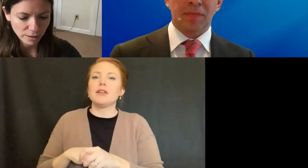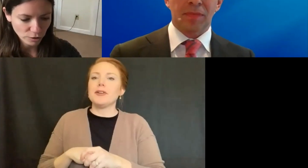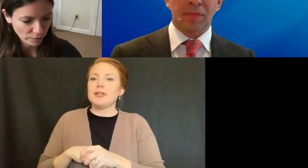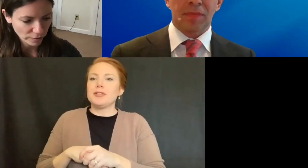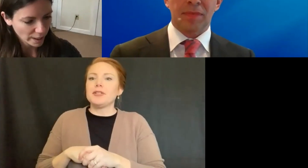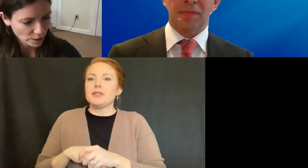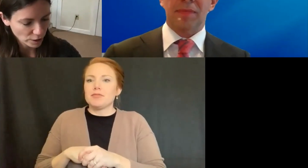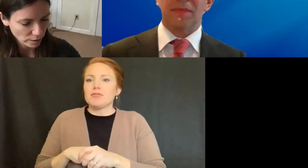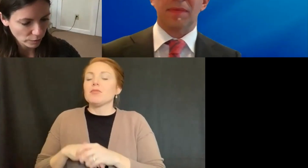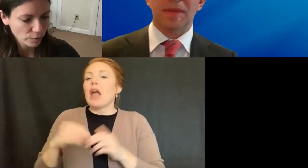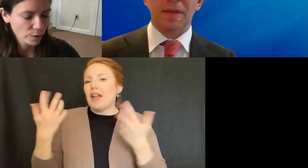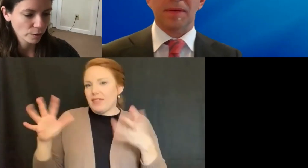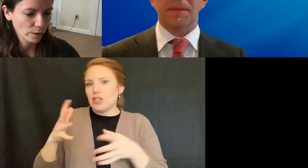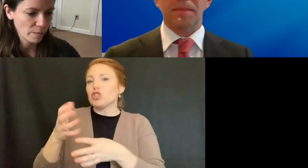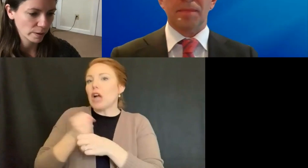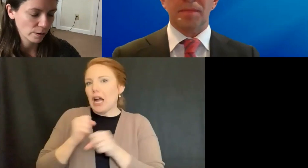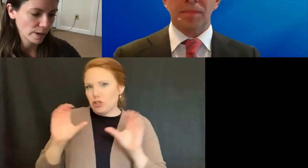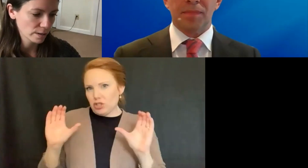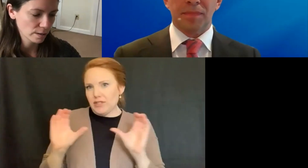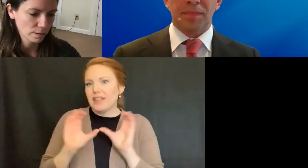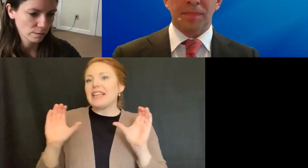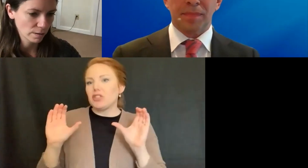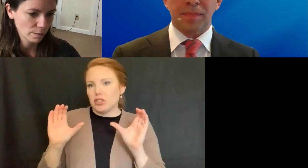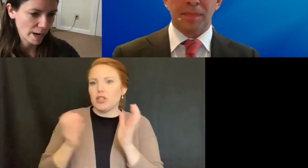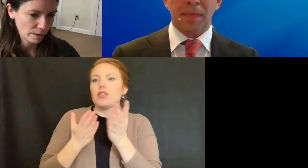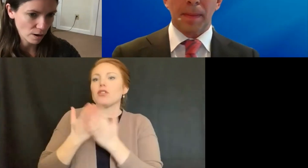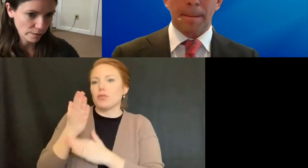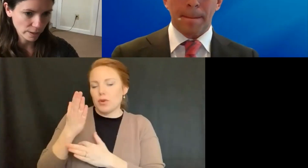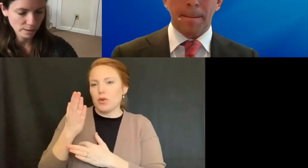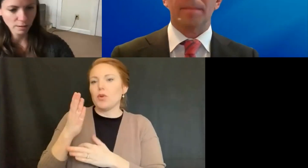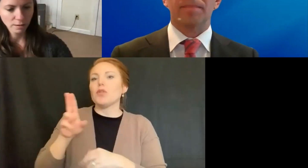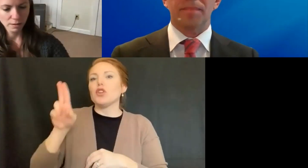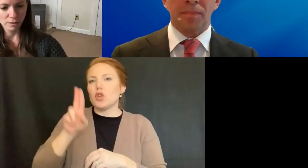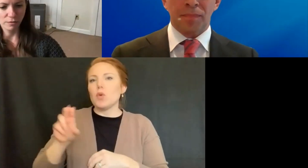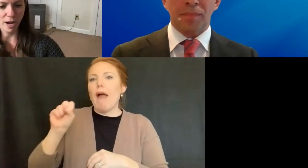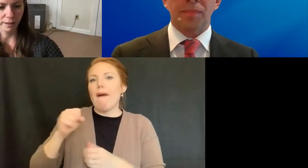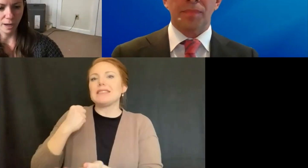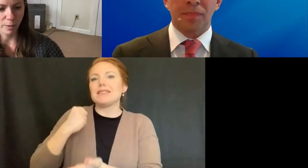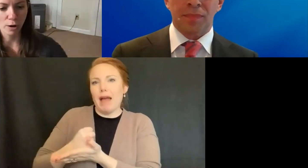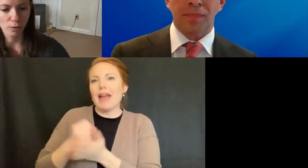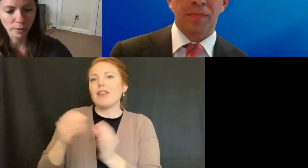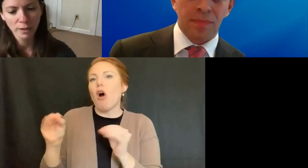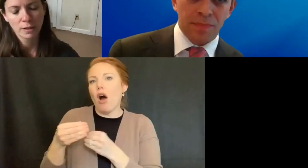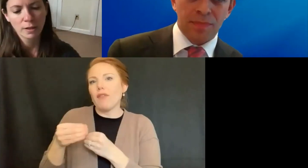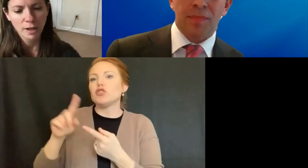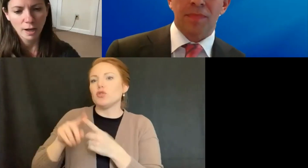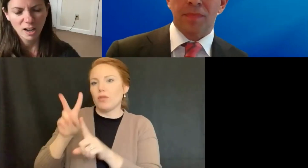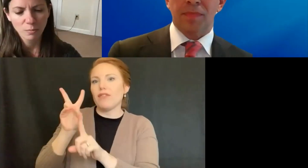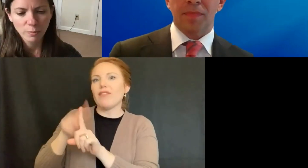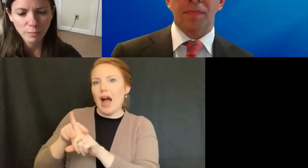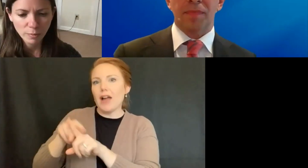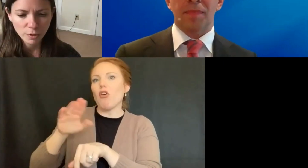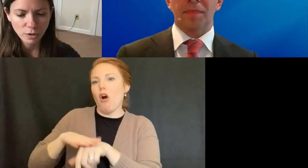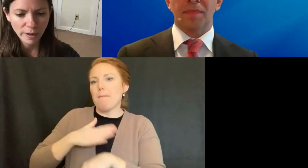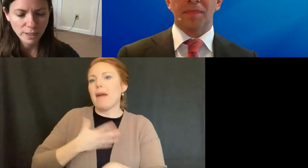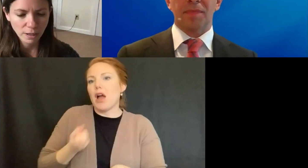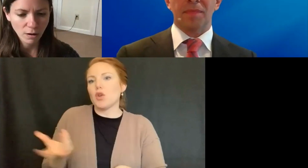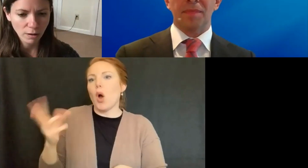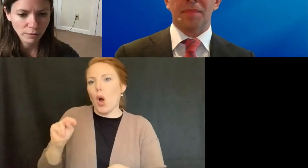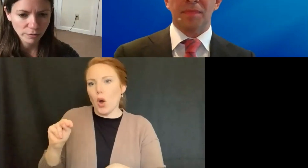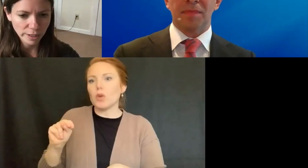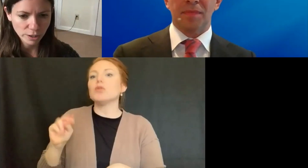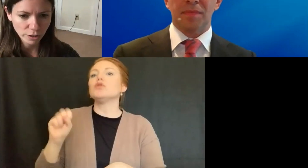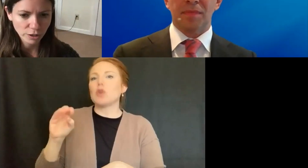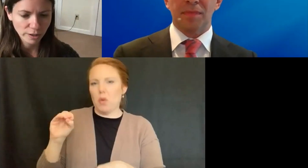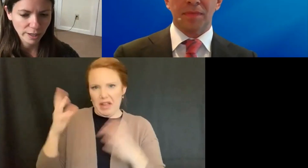I got a certification through the US Patent Office to file it on my own. So I did